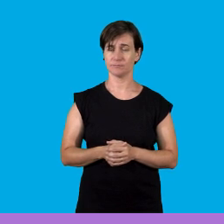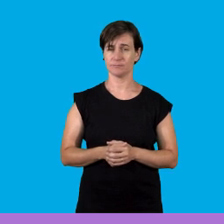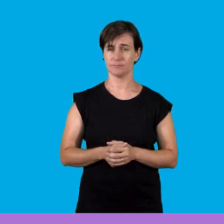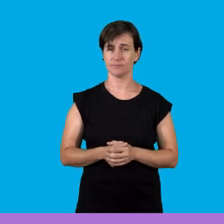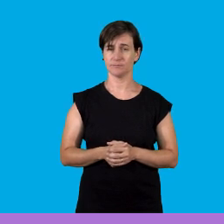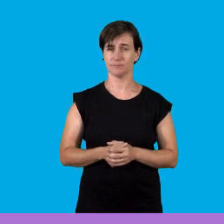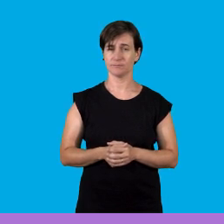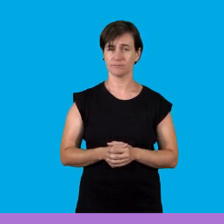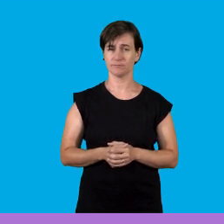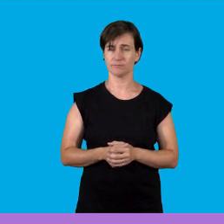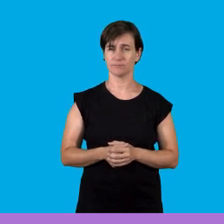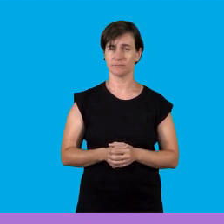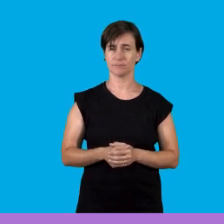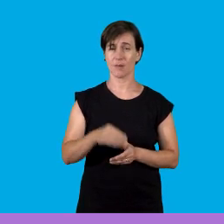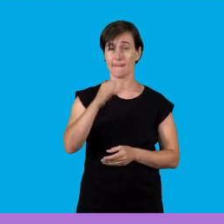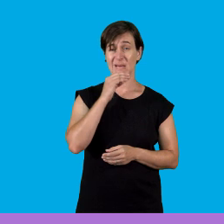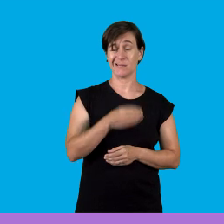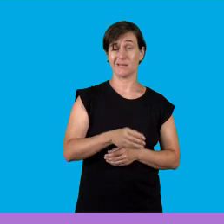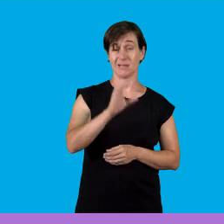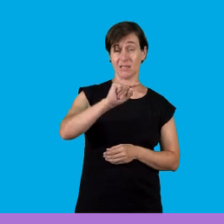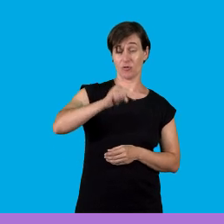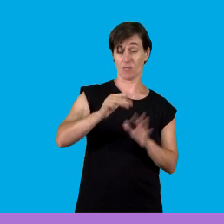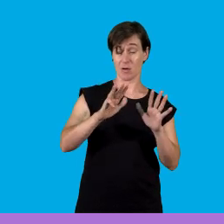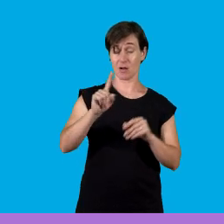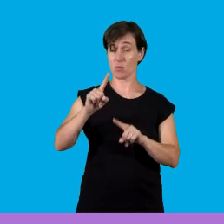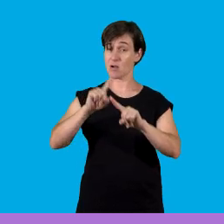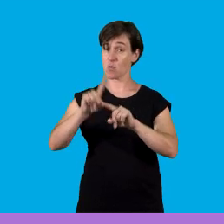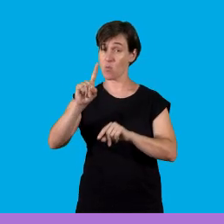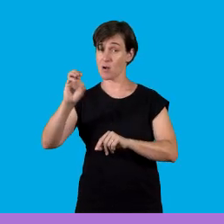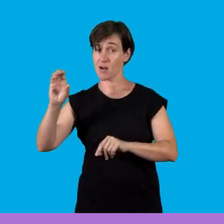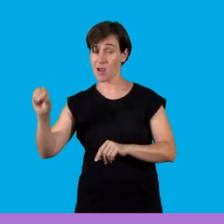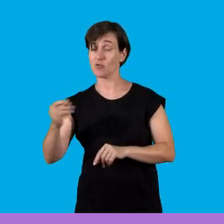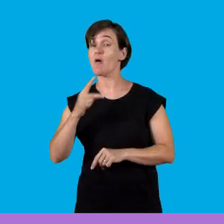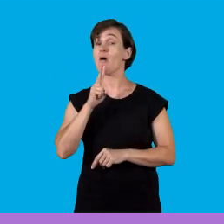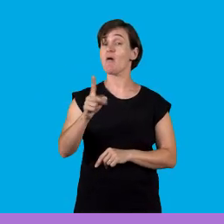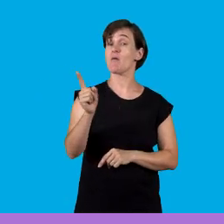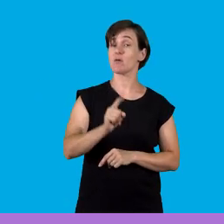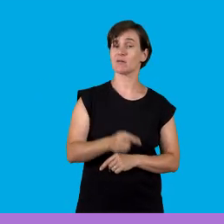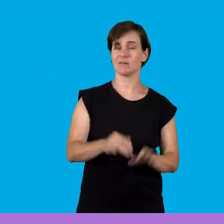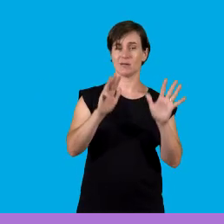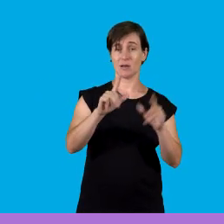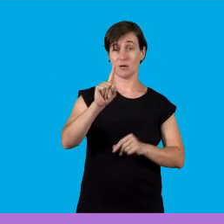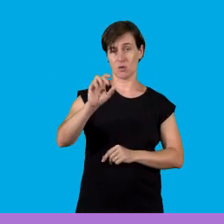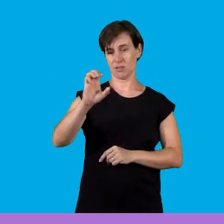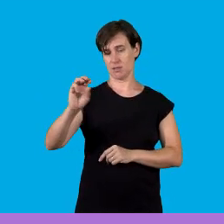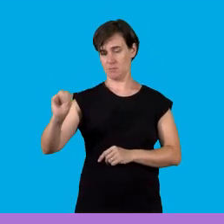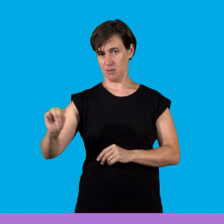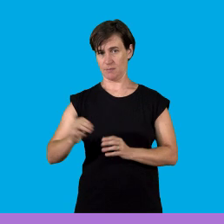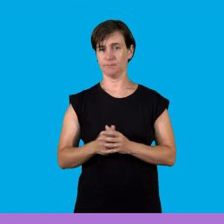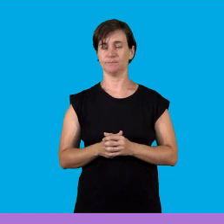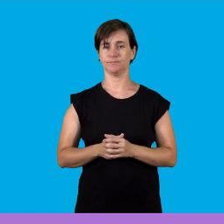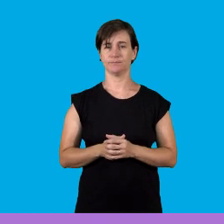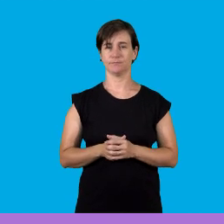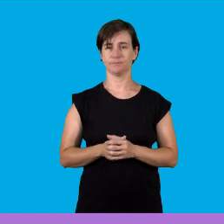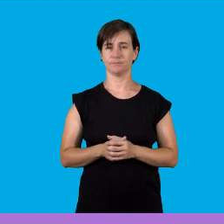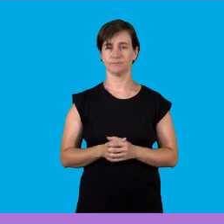That will give us then, if I do that correctly, 0.91 times 100, that will give us 91